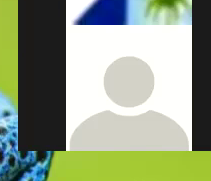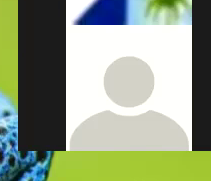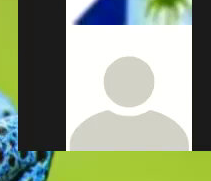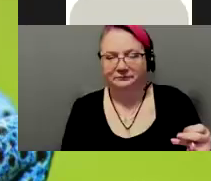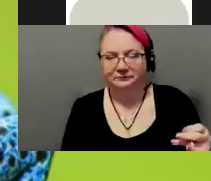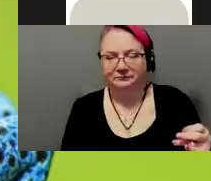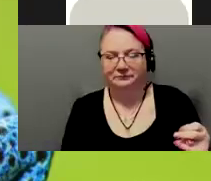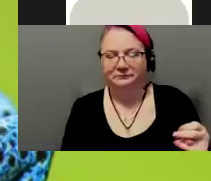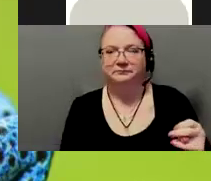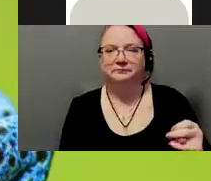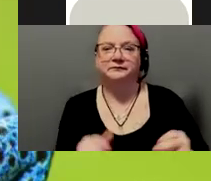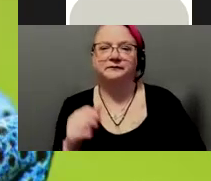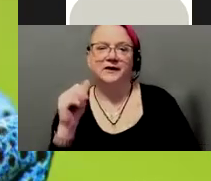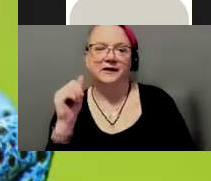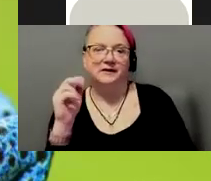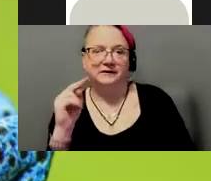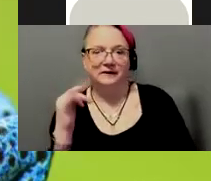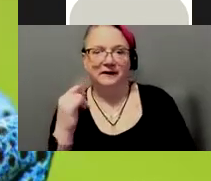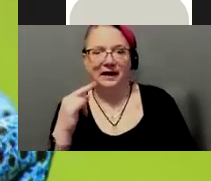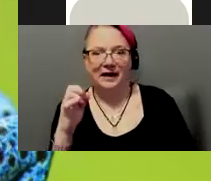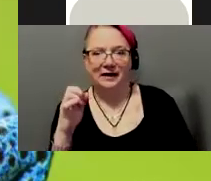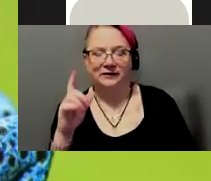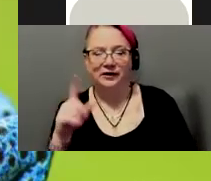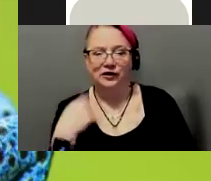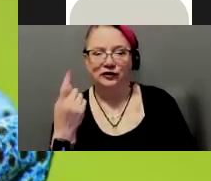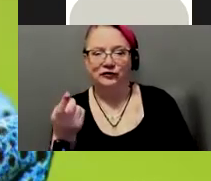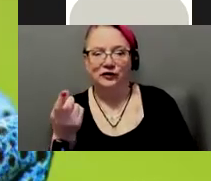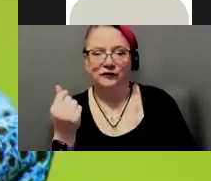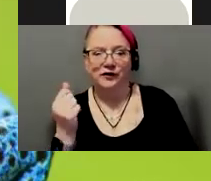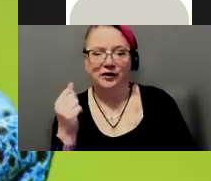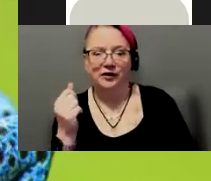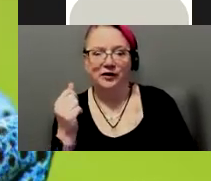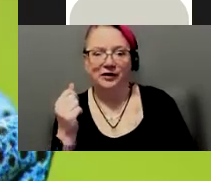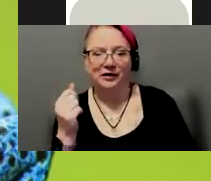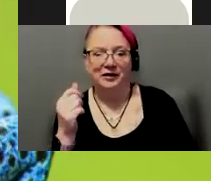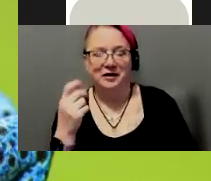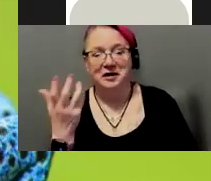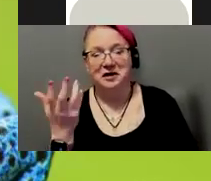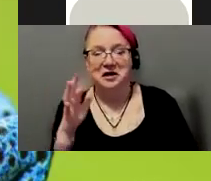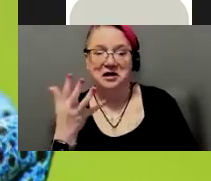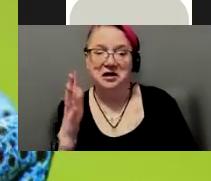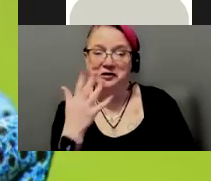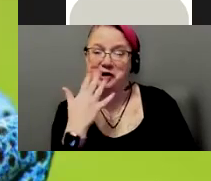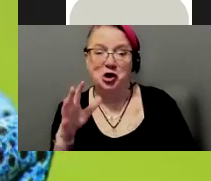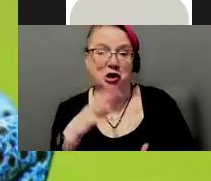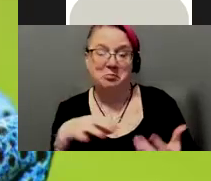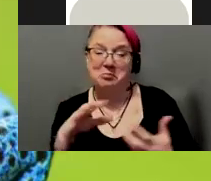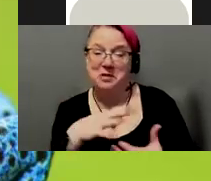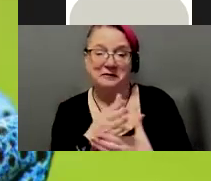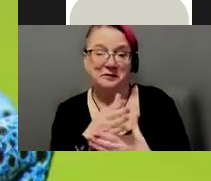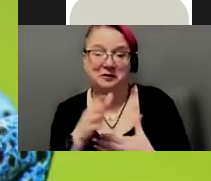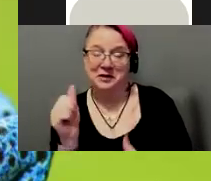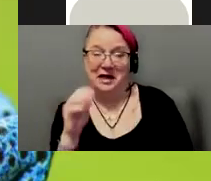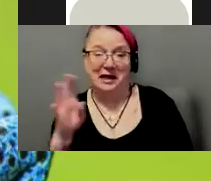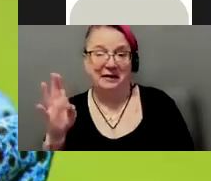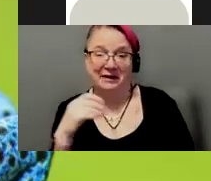Hey, Megan, this is Angie. So far, there's kind of like a good mix between B and